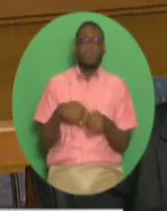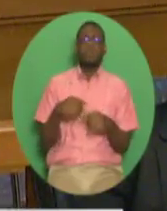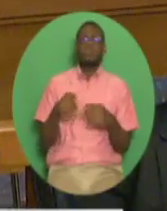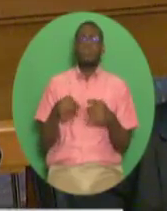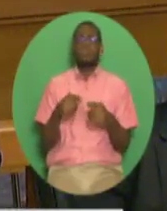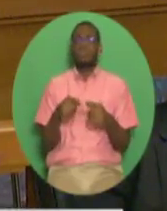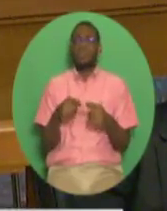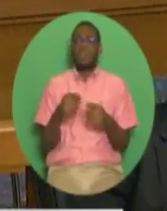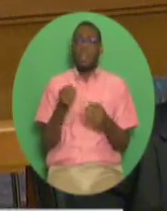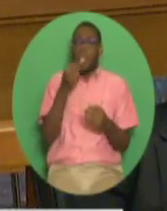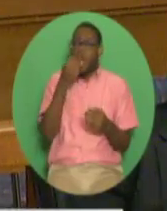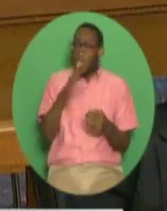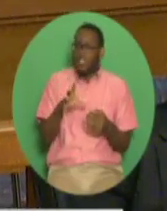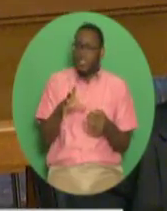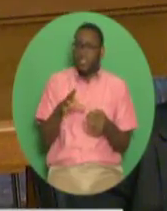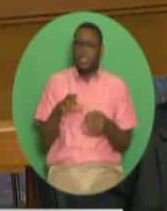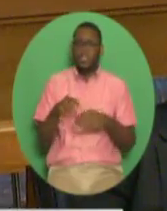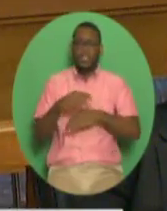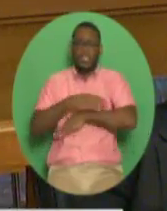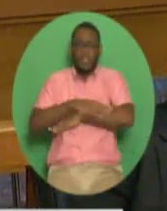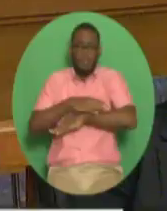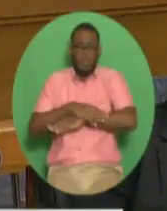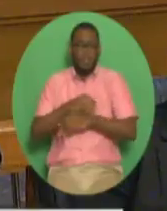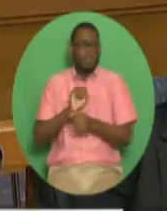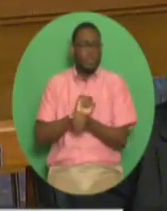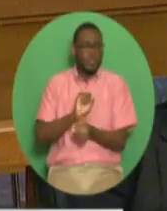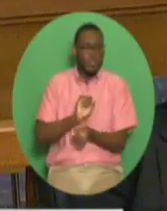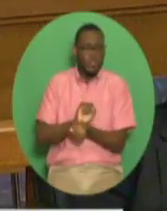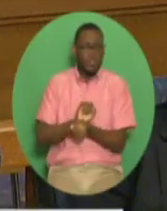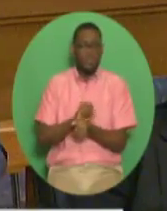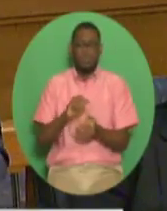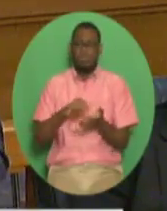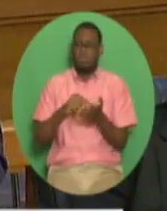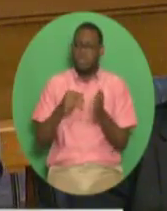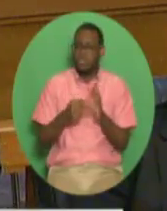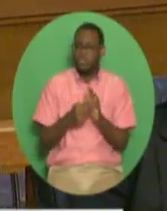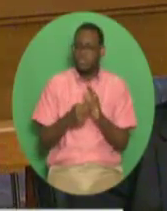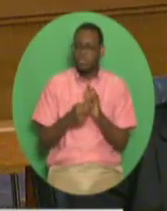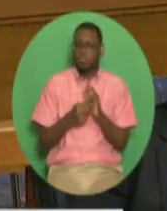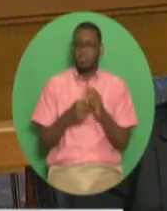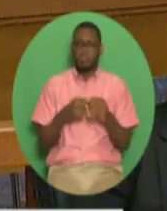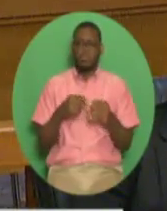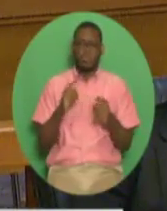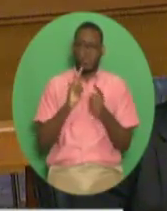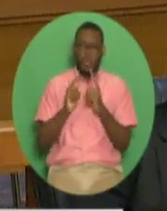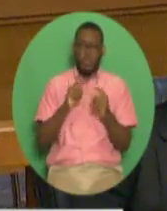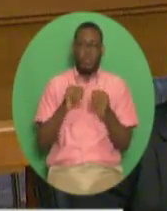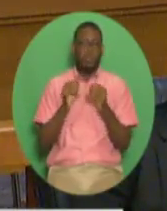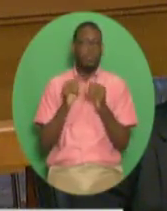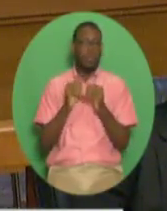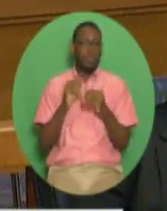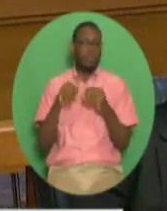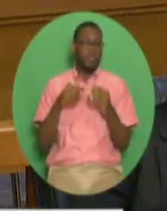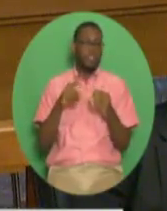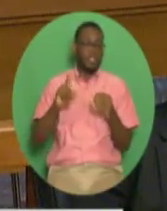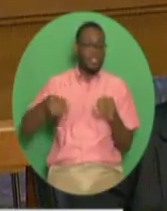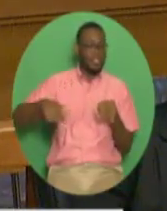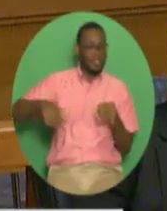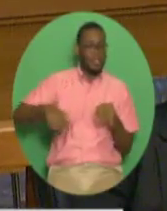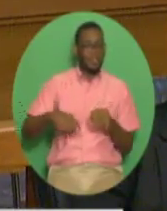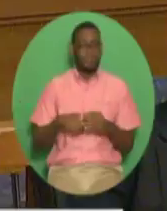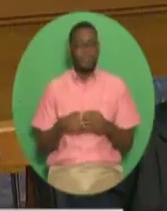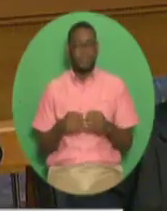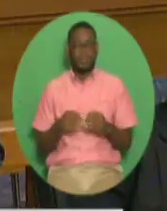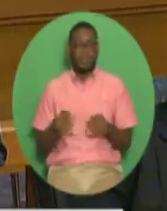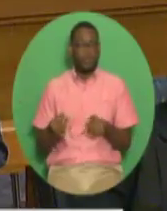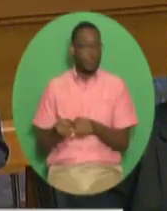I believe that some of these were introduced, and I would want to know whether they are still still being used, they're still being operated. I'm